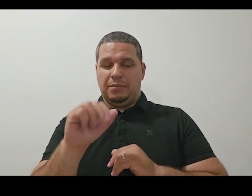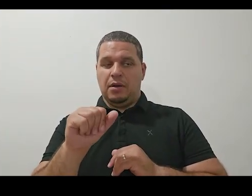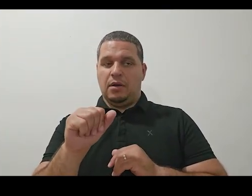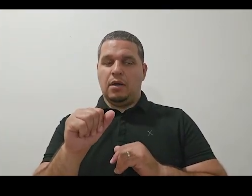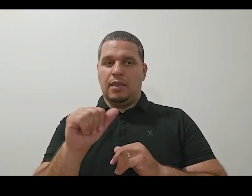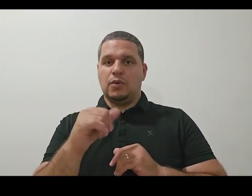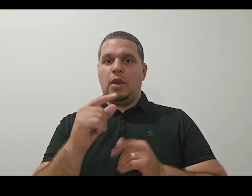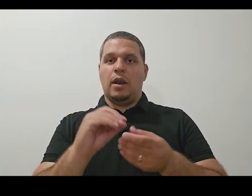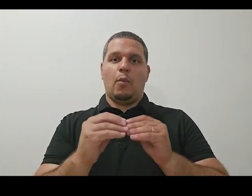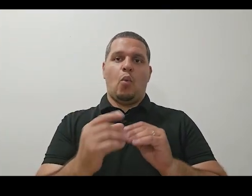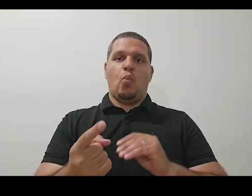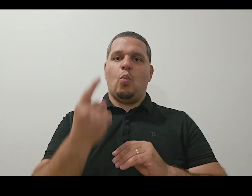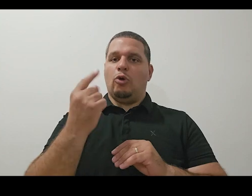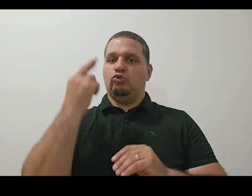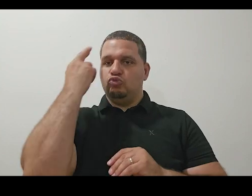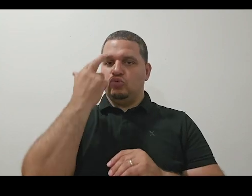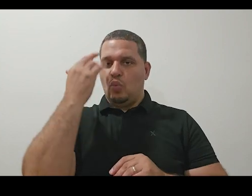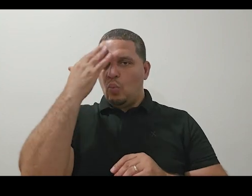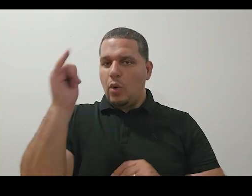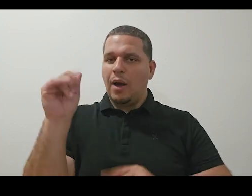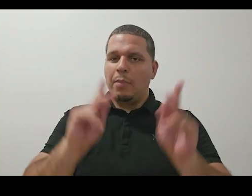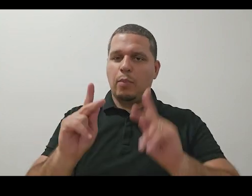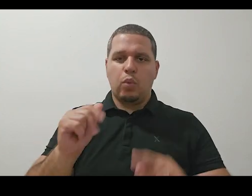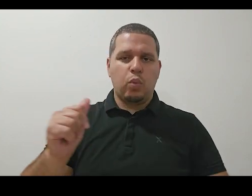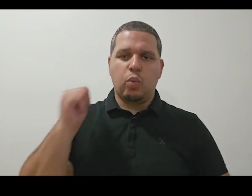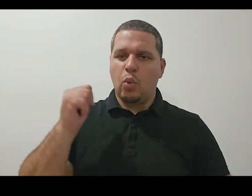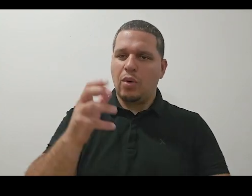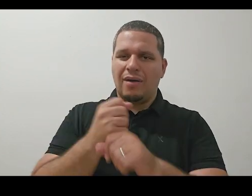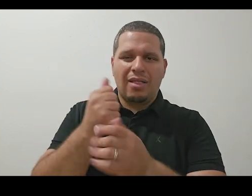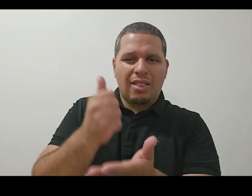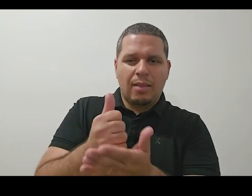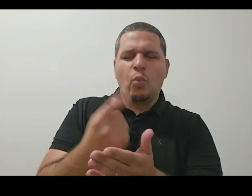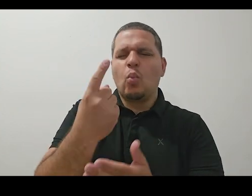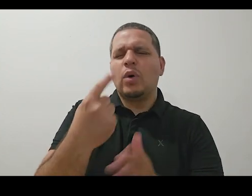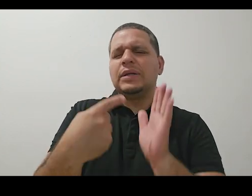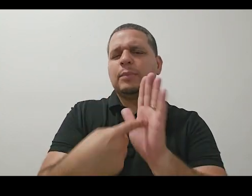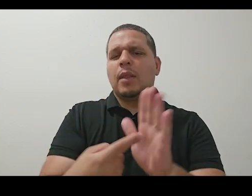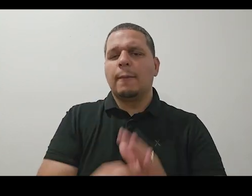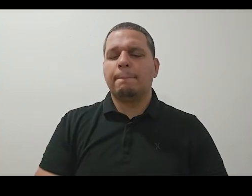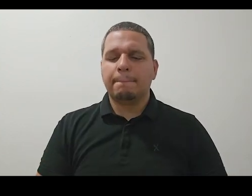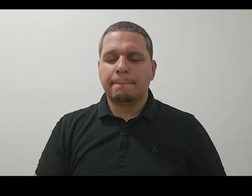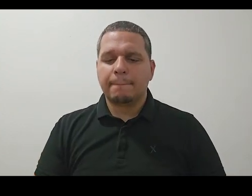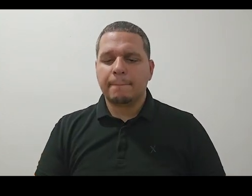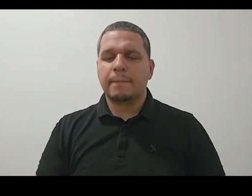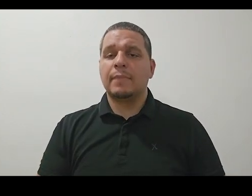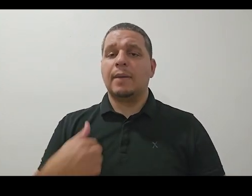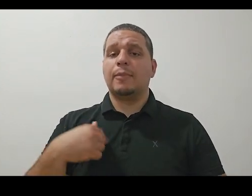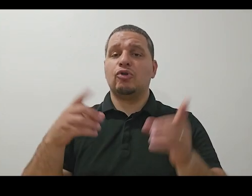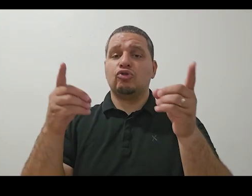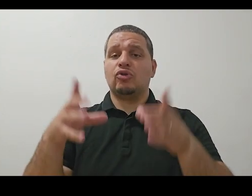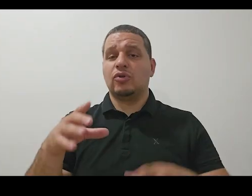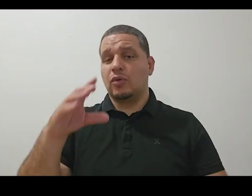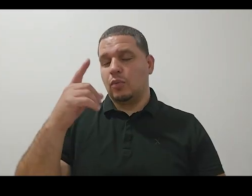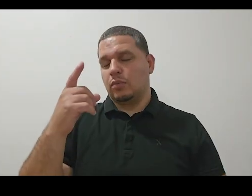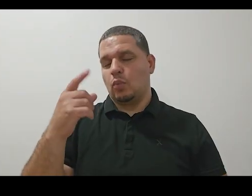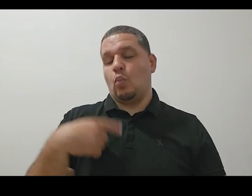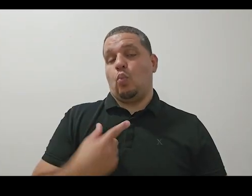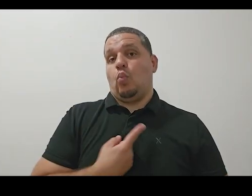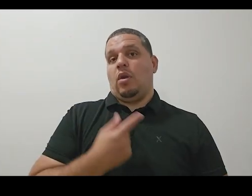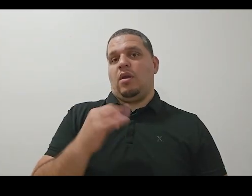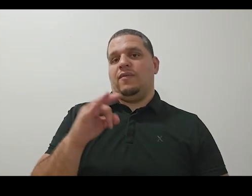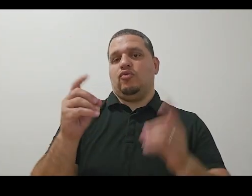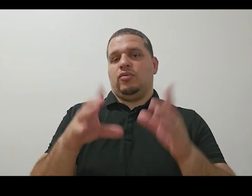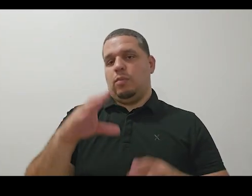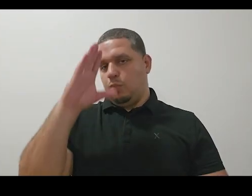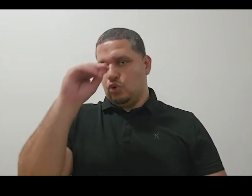people don't get help. I'll just give a quick example. I was the director of a Boys and Girls, one of the directors